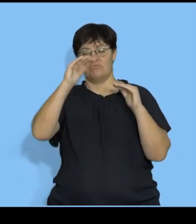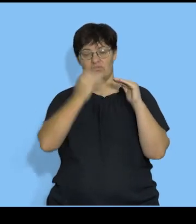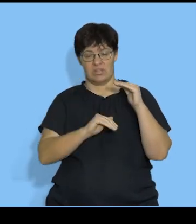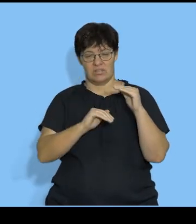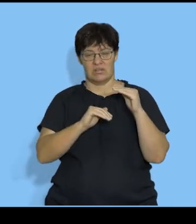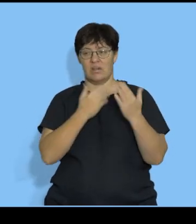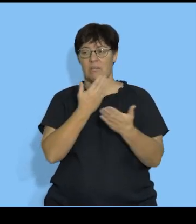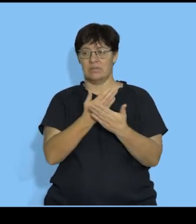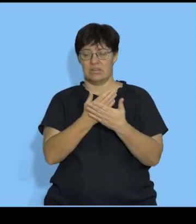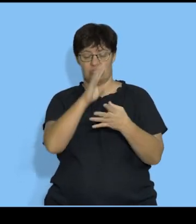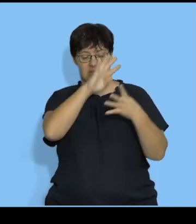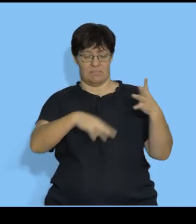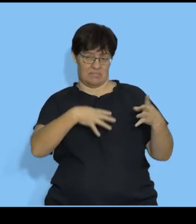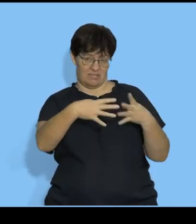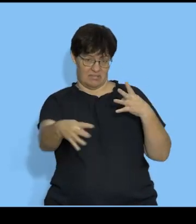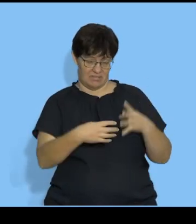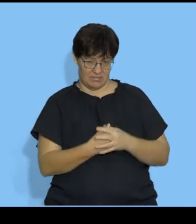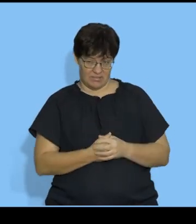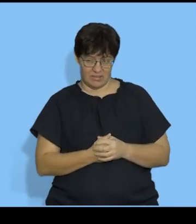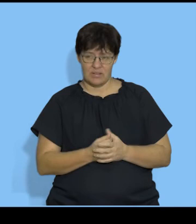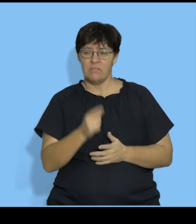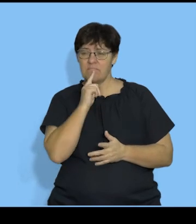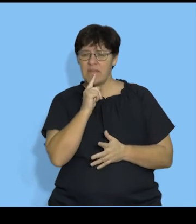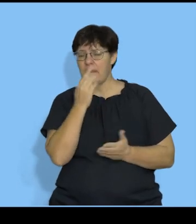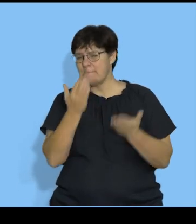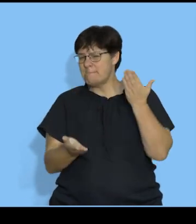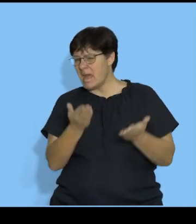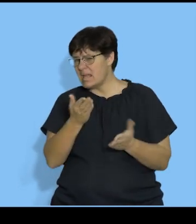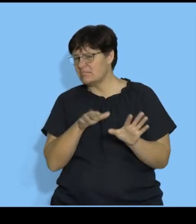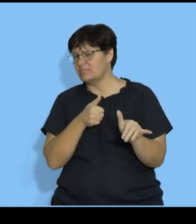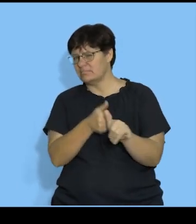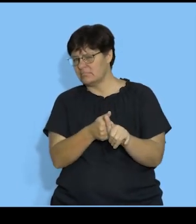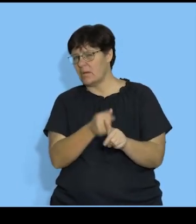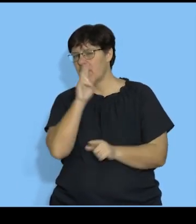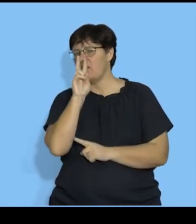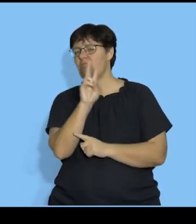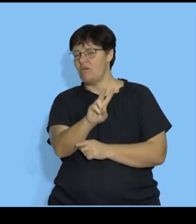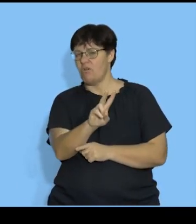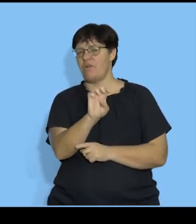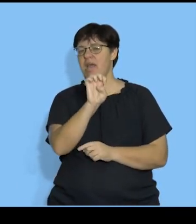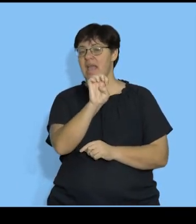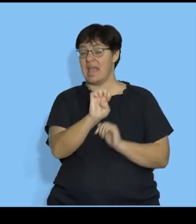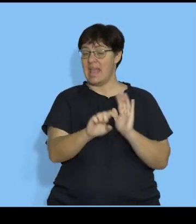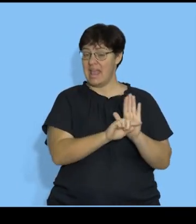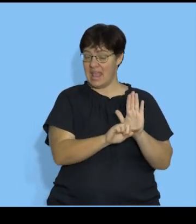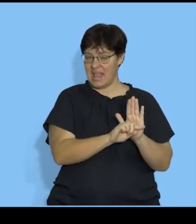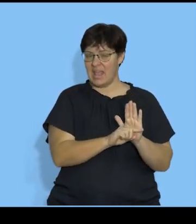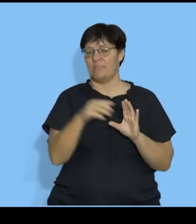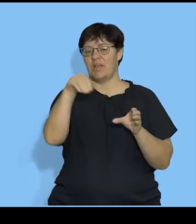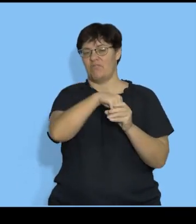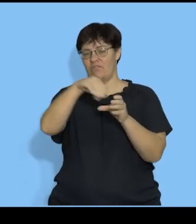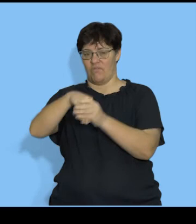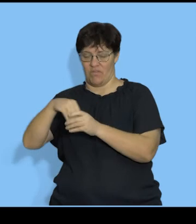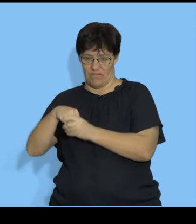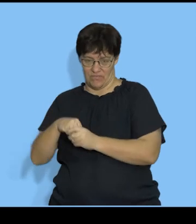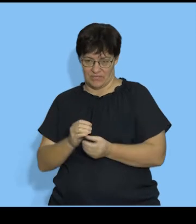are to keep track in terms of balancing, let's also pay attention to the electrons involved in each of those half